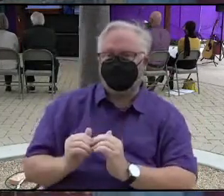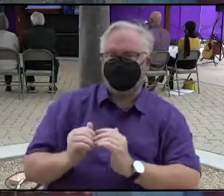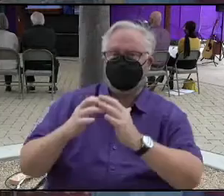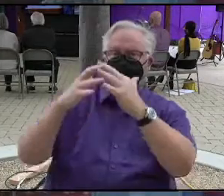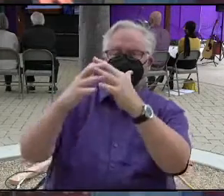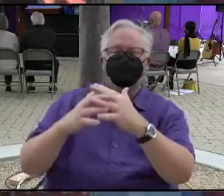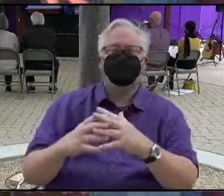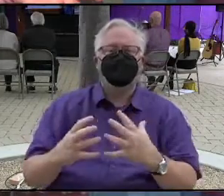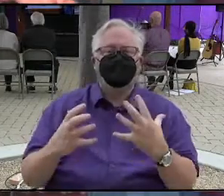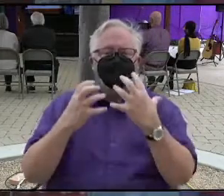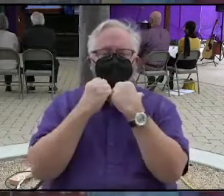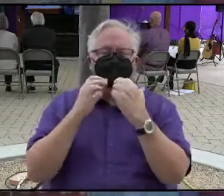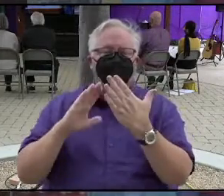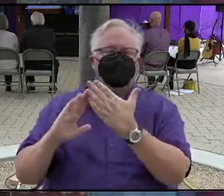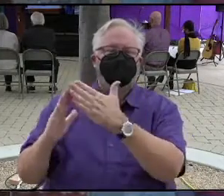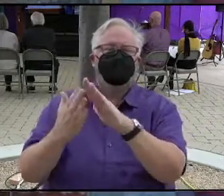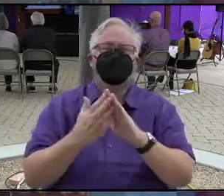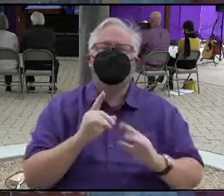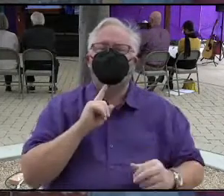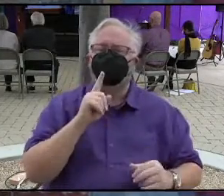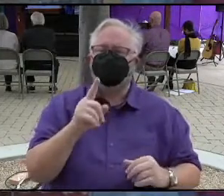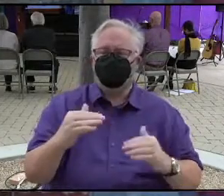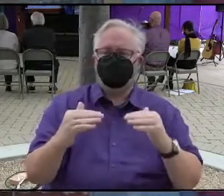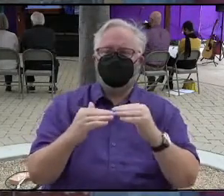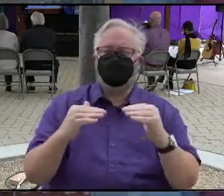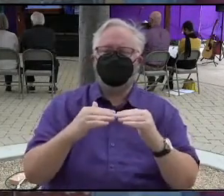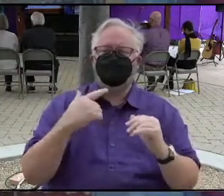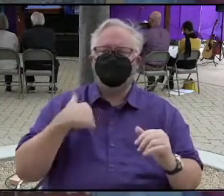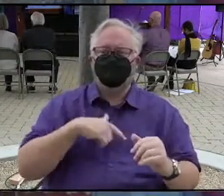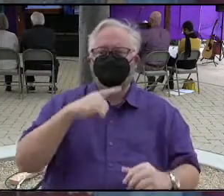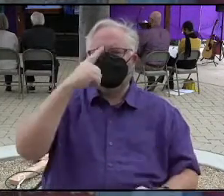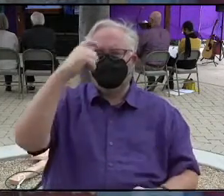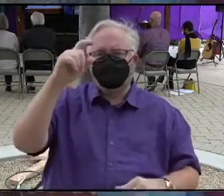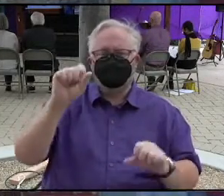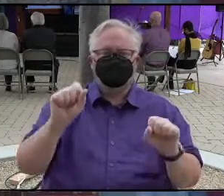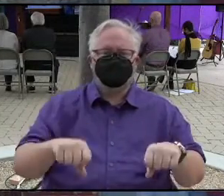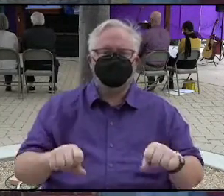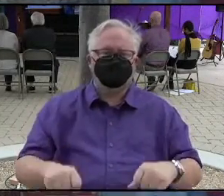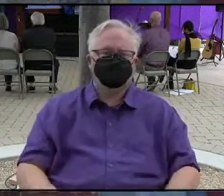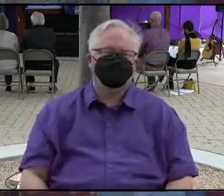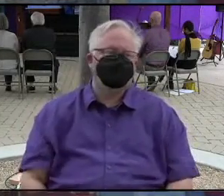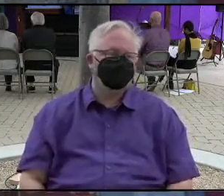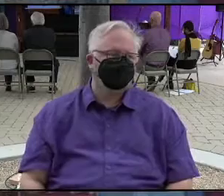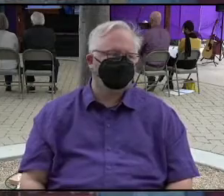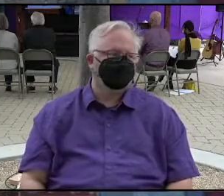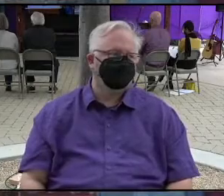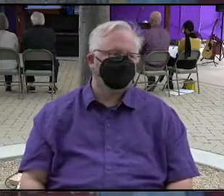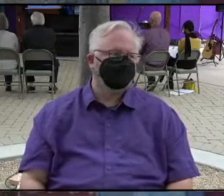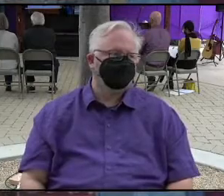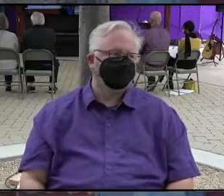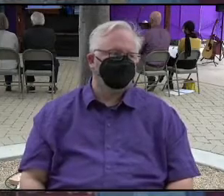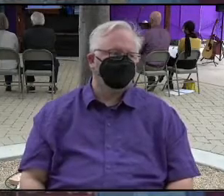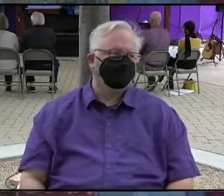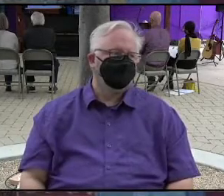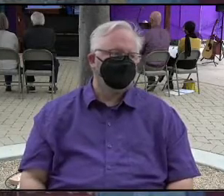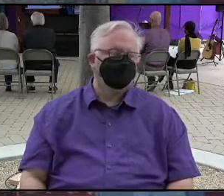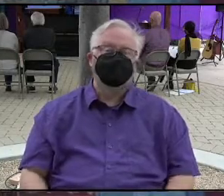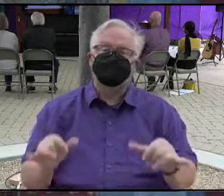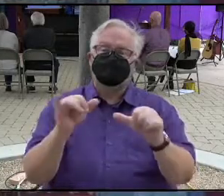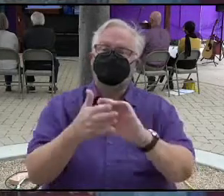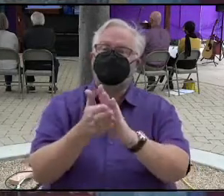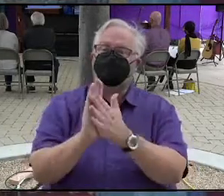build out the beloved community of true equity that we dream is possible. Like getting